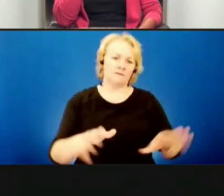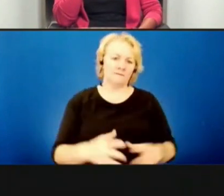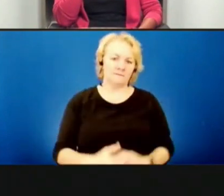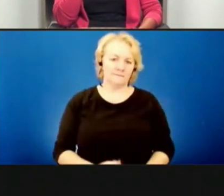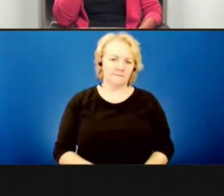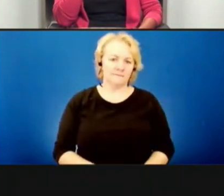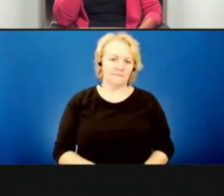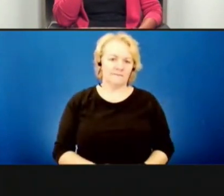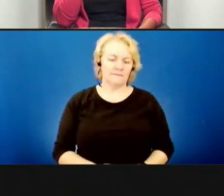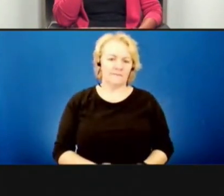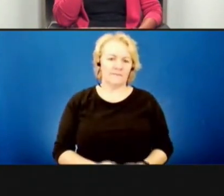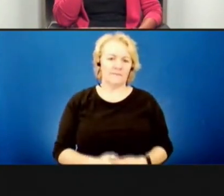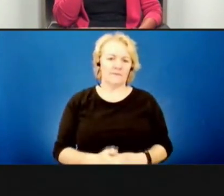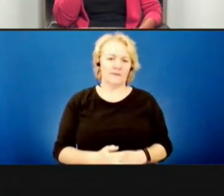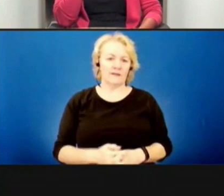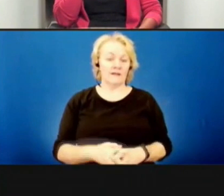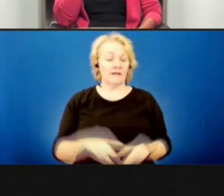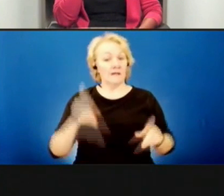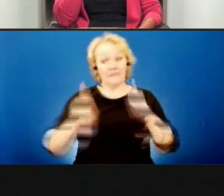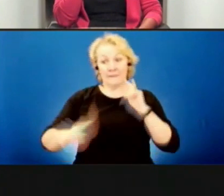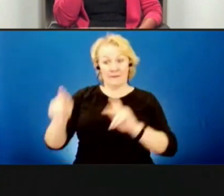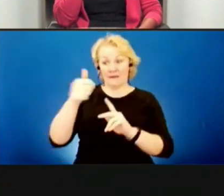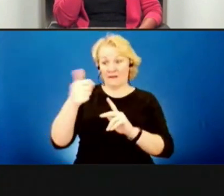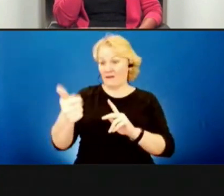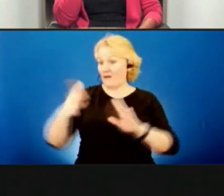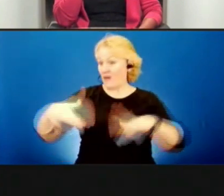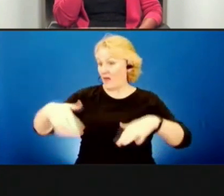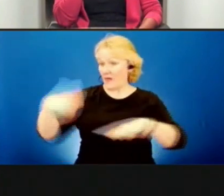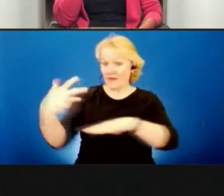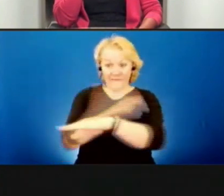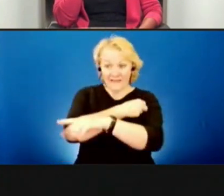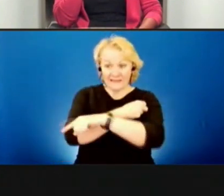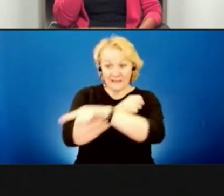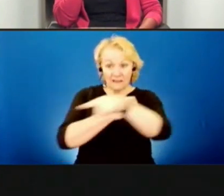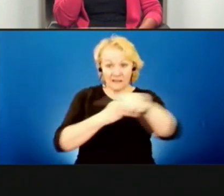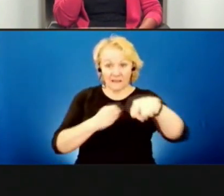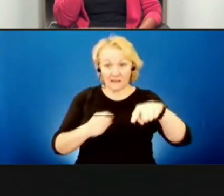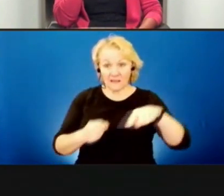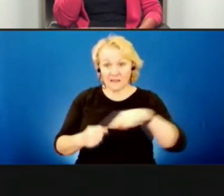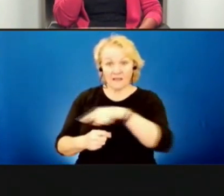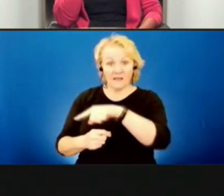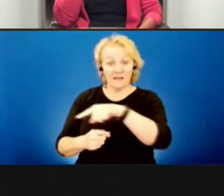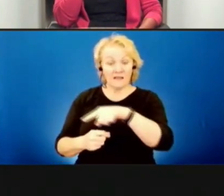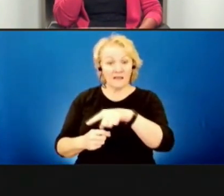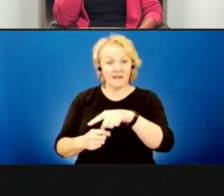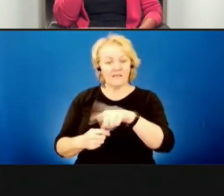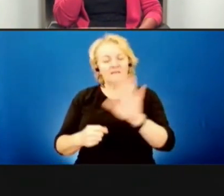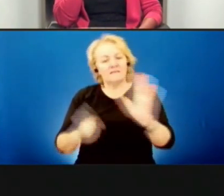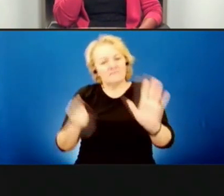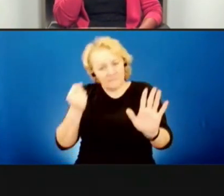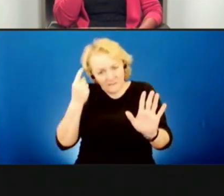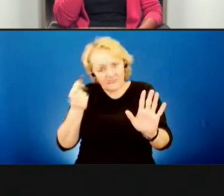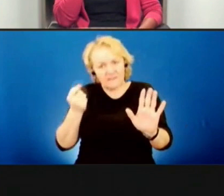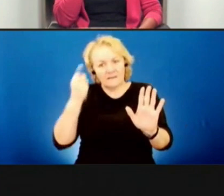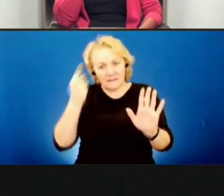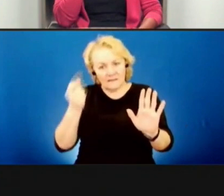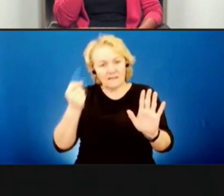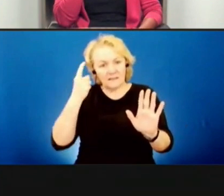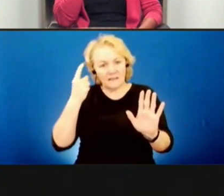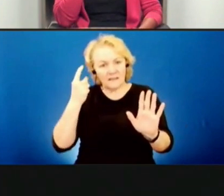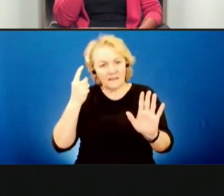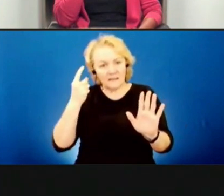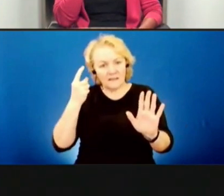For unvaccinated populations in our community, and we understand that you